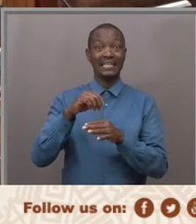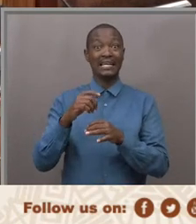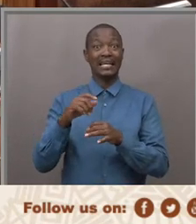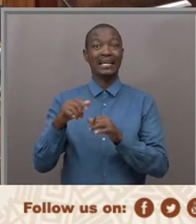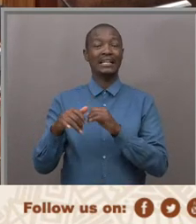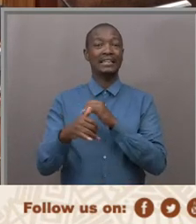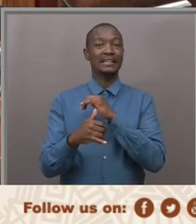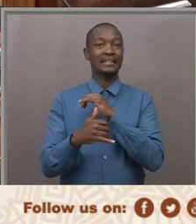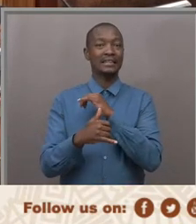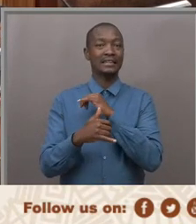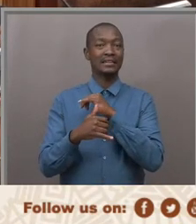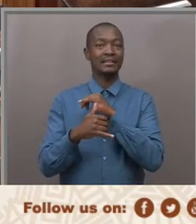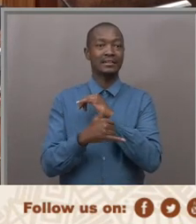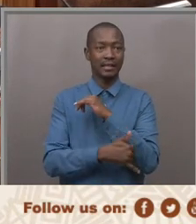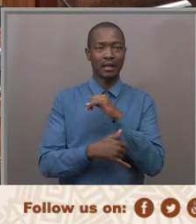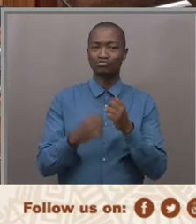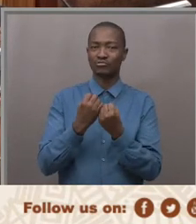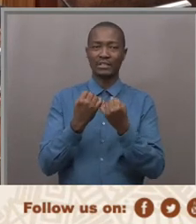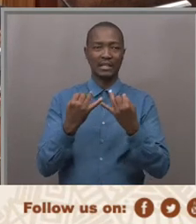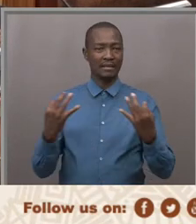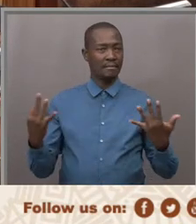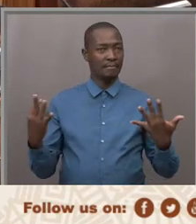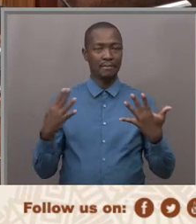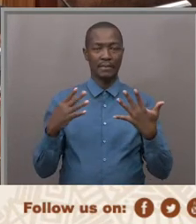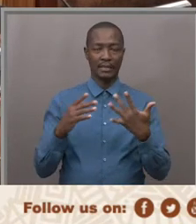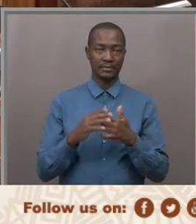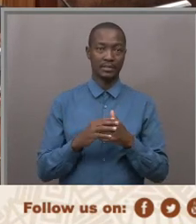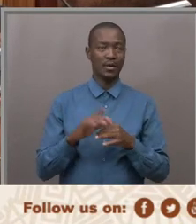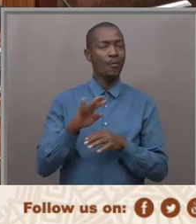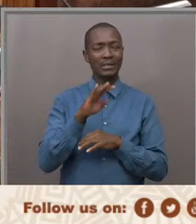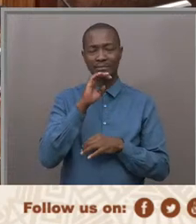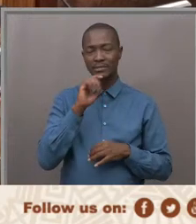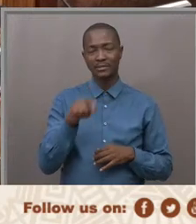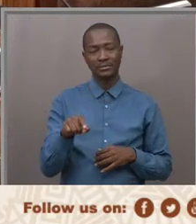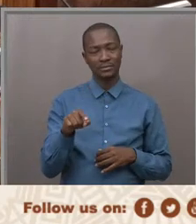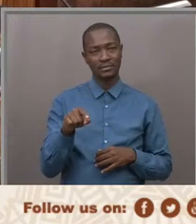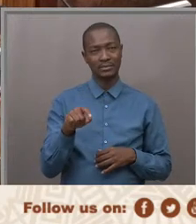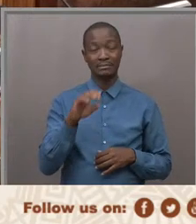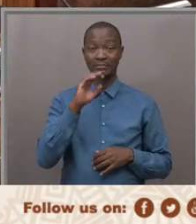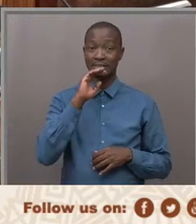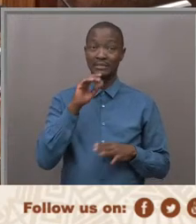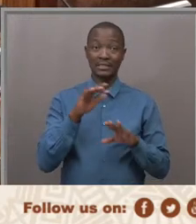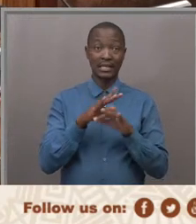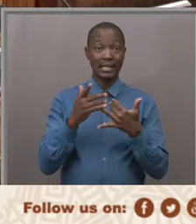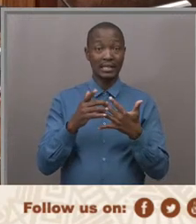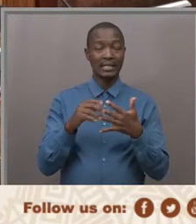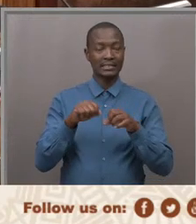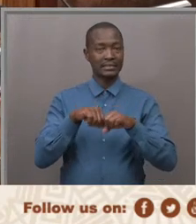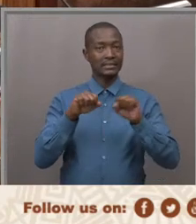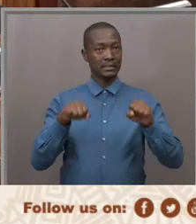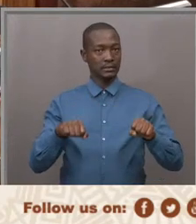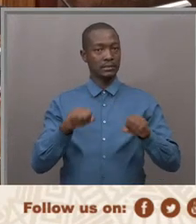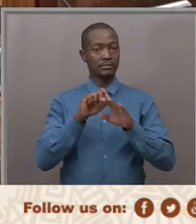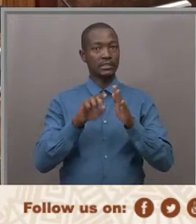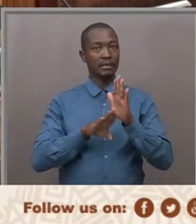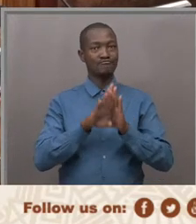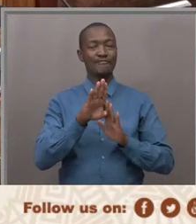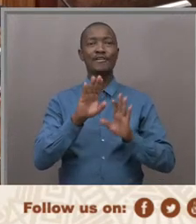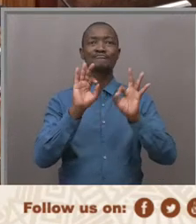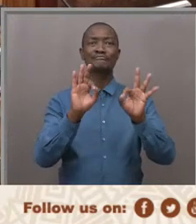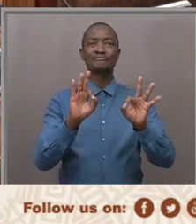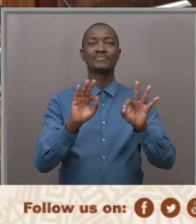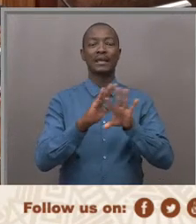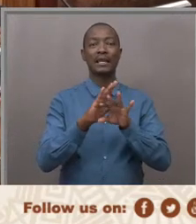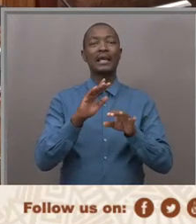many township schools. So what does this mean? That there are systems-wide improvements. Although the results